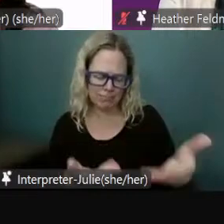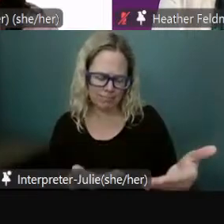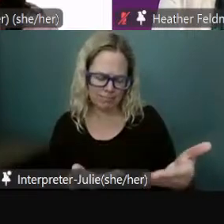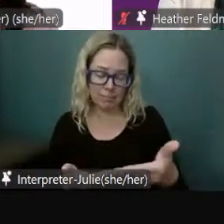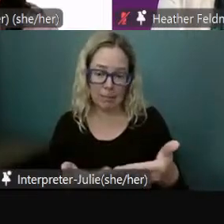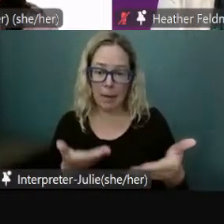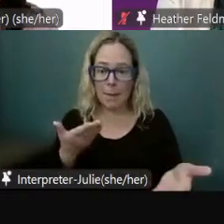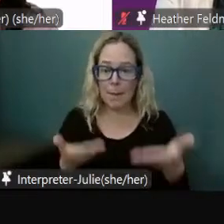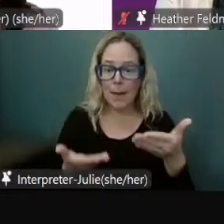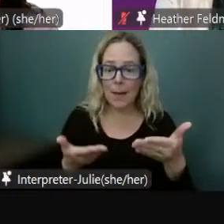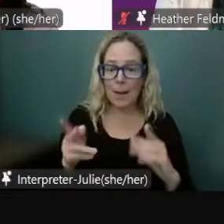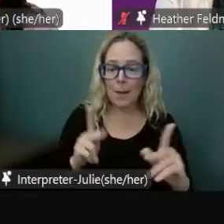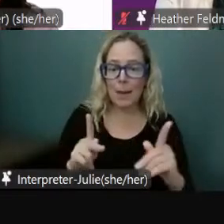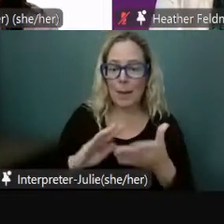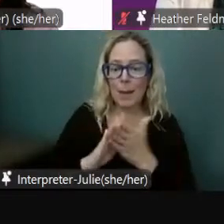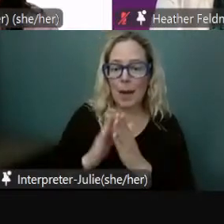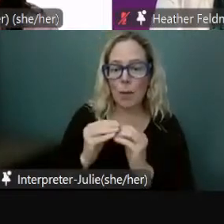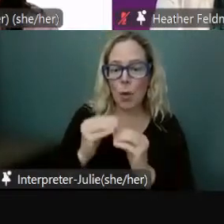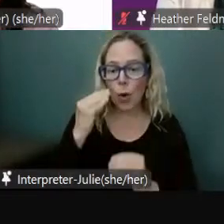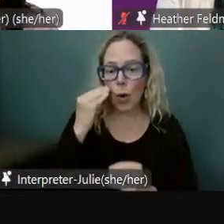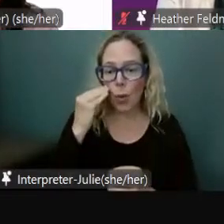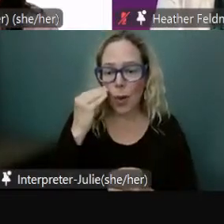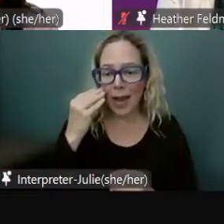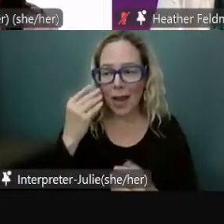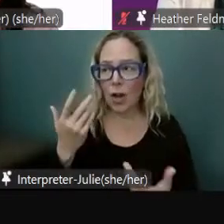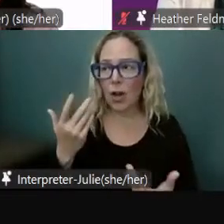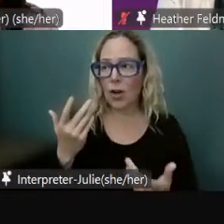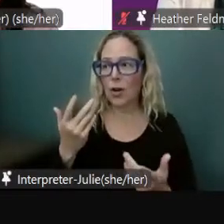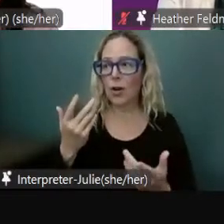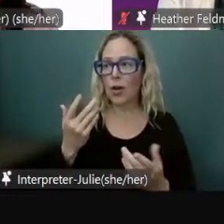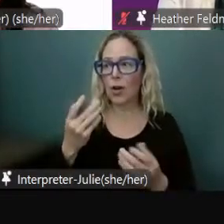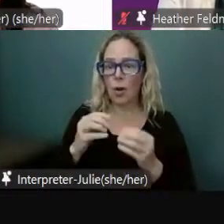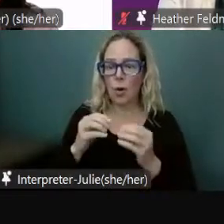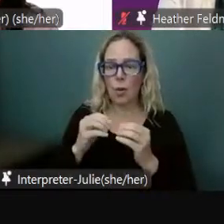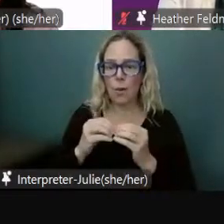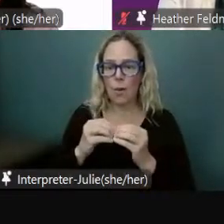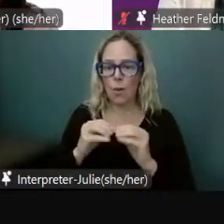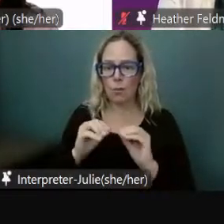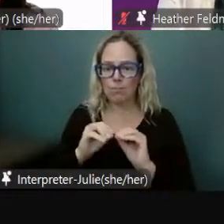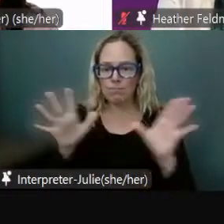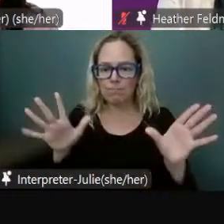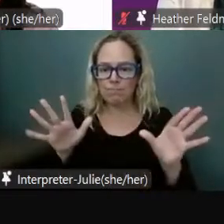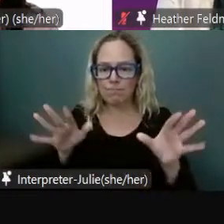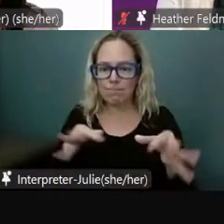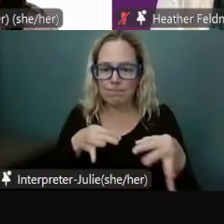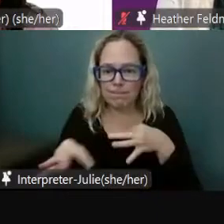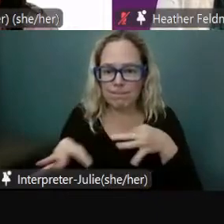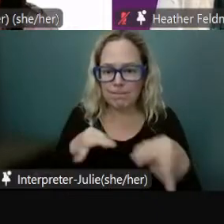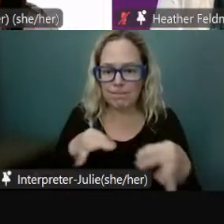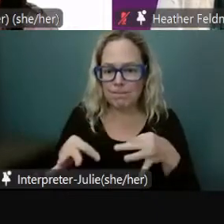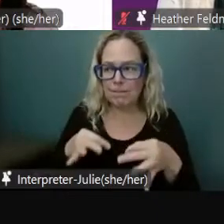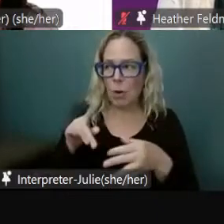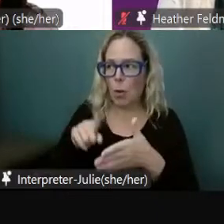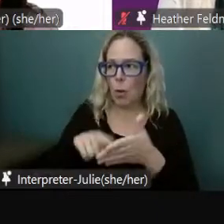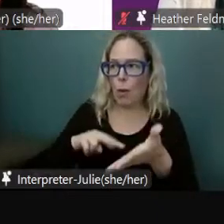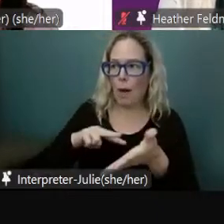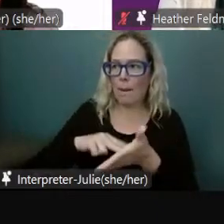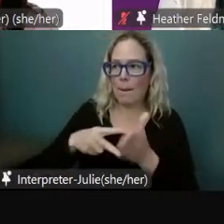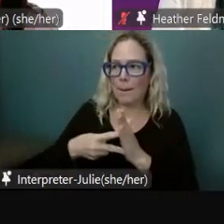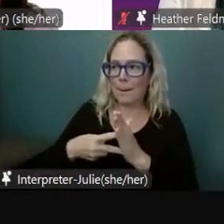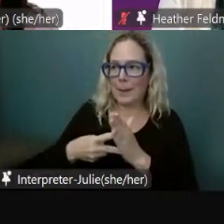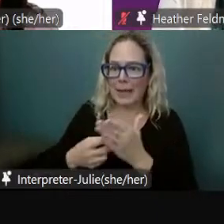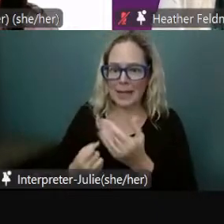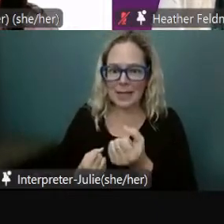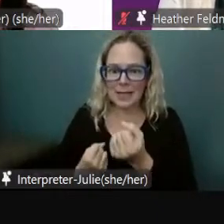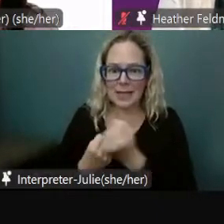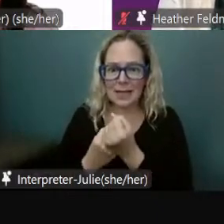perhaps develop more facility even with articulating disability allyship and with identifying disability bias,